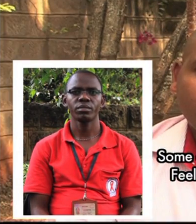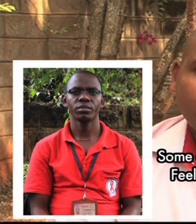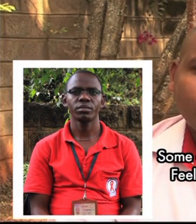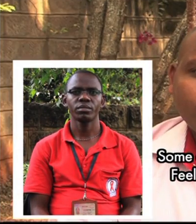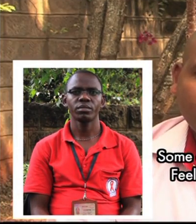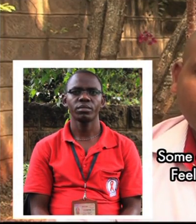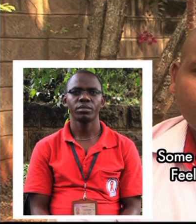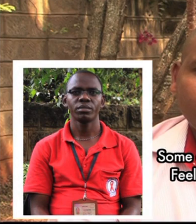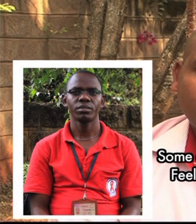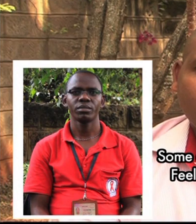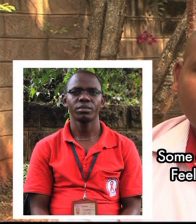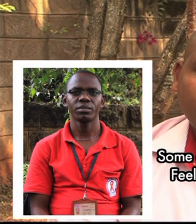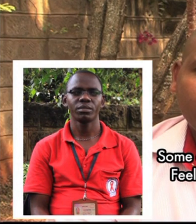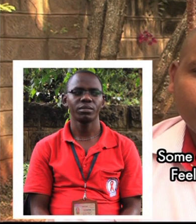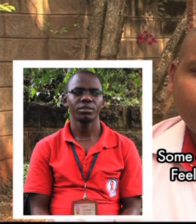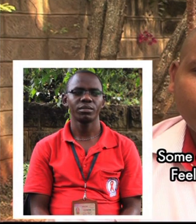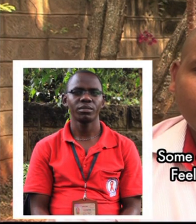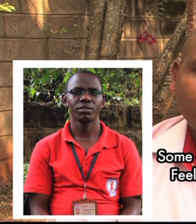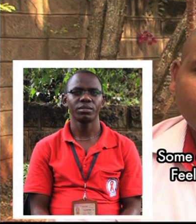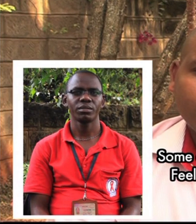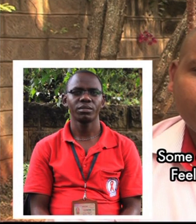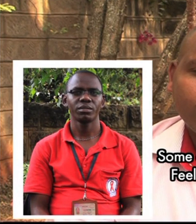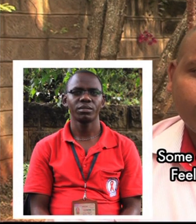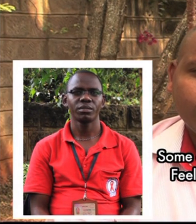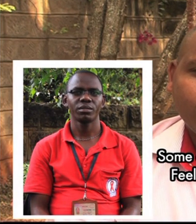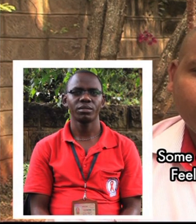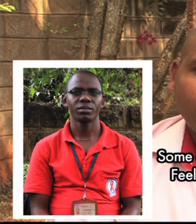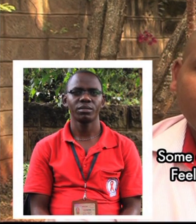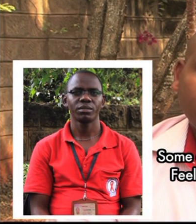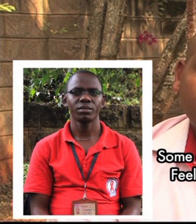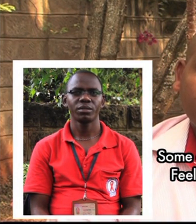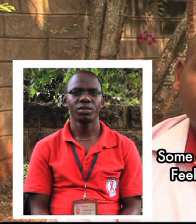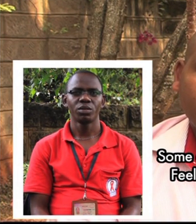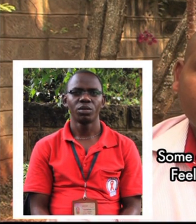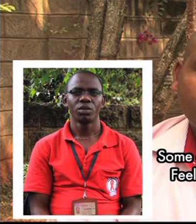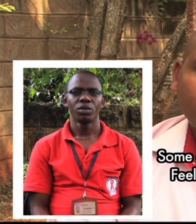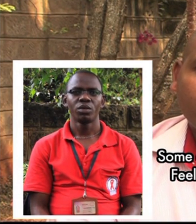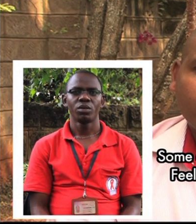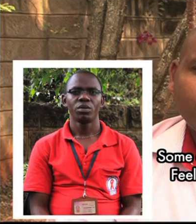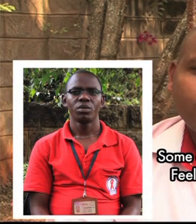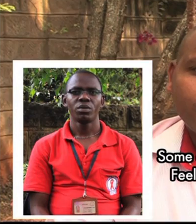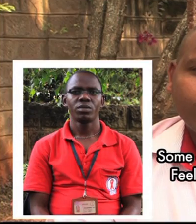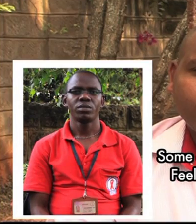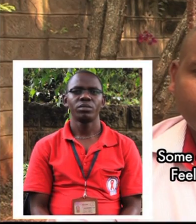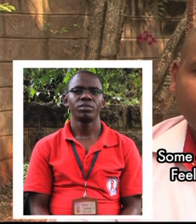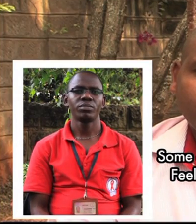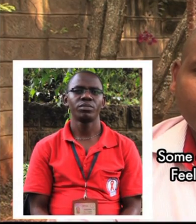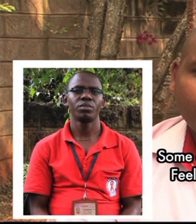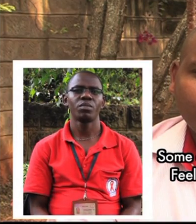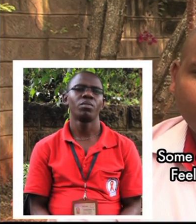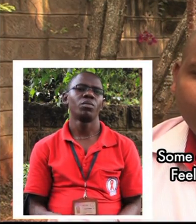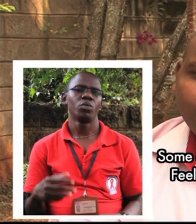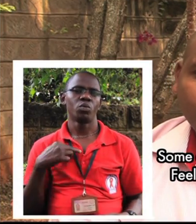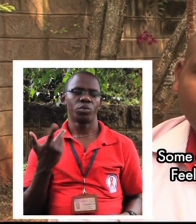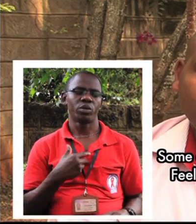Some of the symptoms of TB include feeling weak, weight loss, and fever. And as you know, TB can affect any place